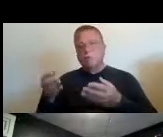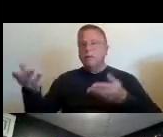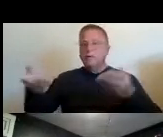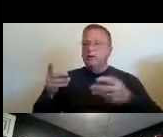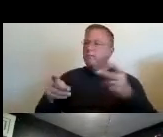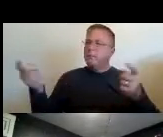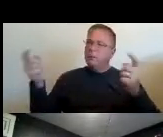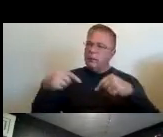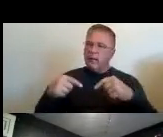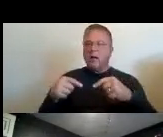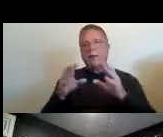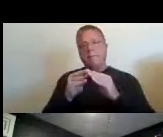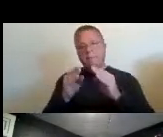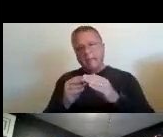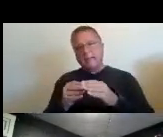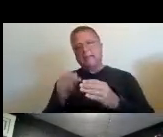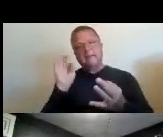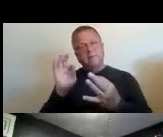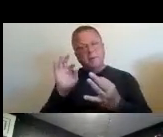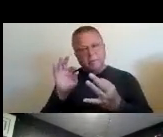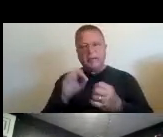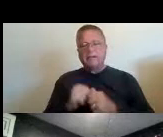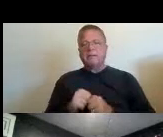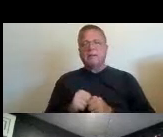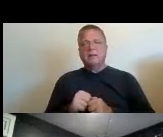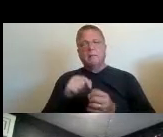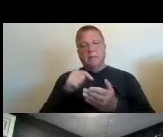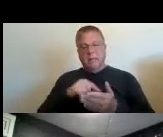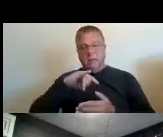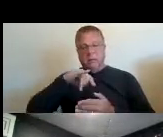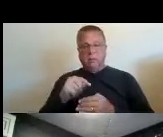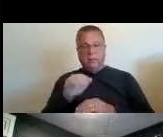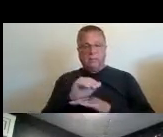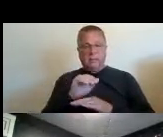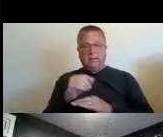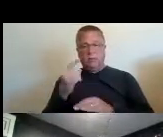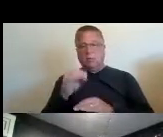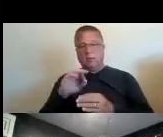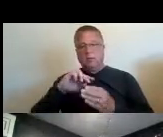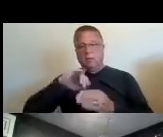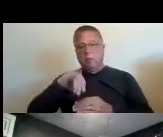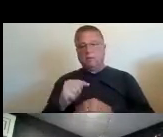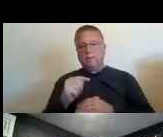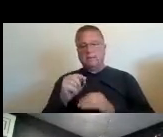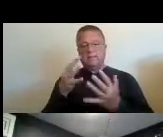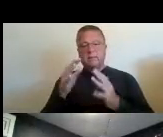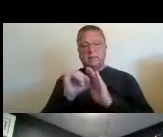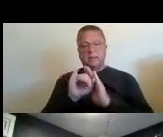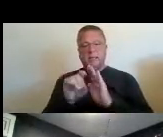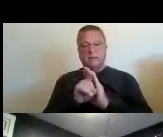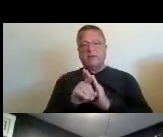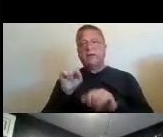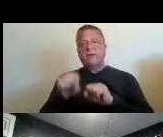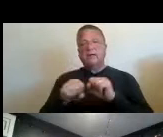over a number of years. And so the project that we're talking about tonight is one of the projects that was identified in our Bike Plus master